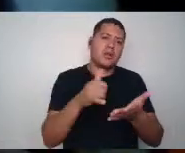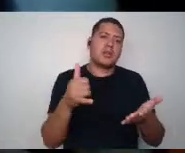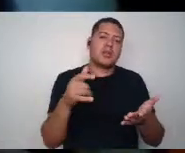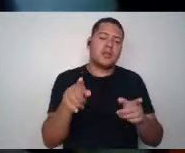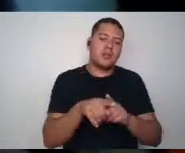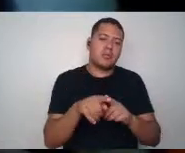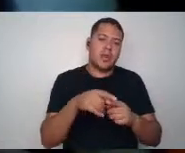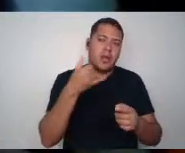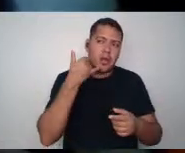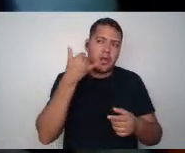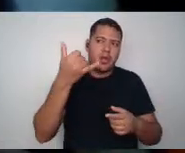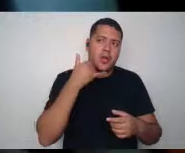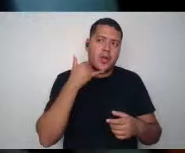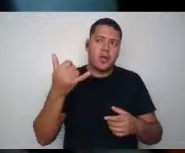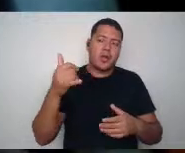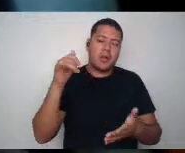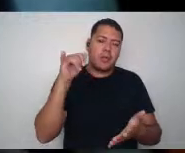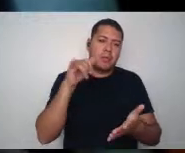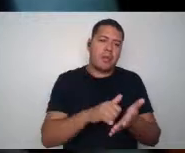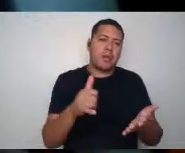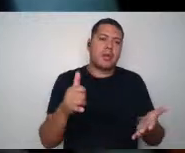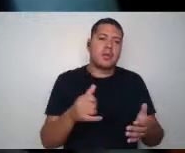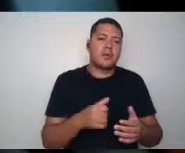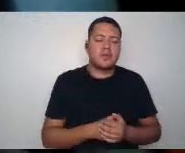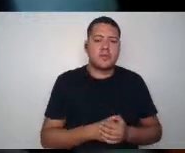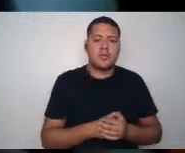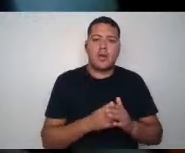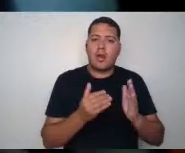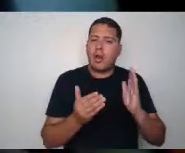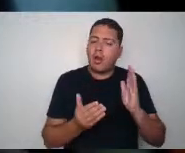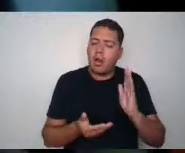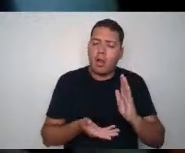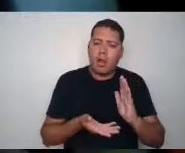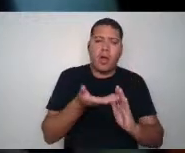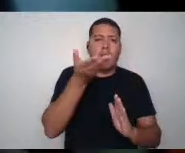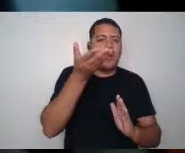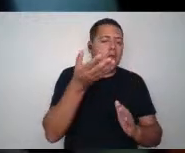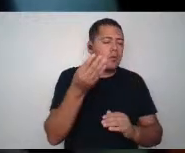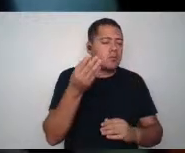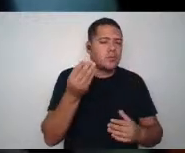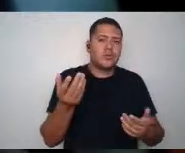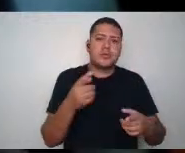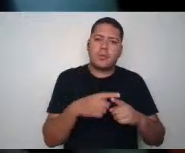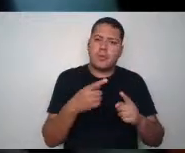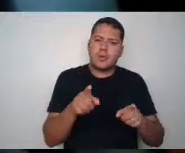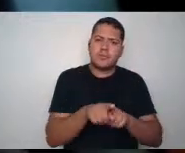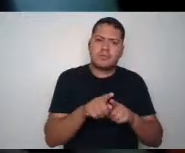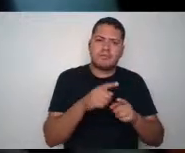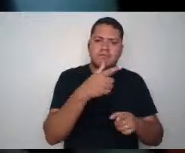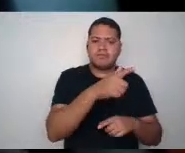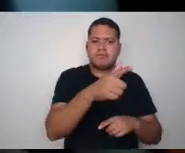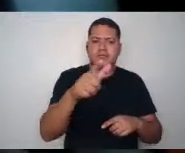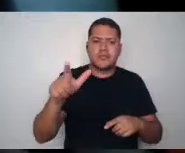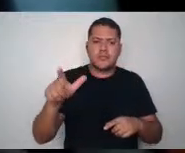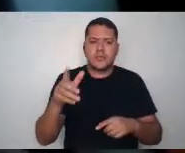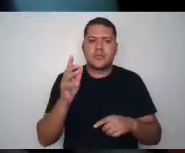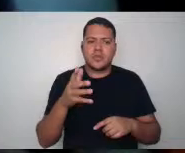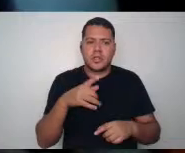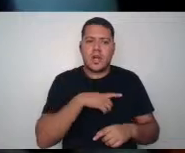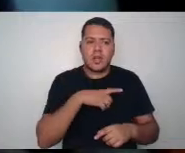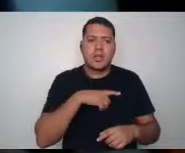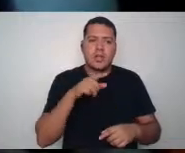people working through apps, if we want to translate to English, has increased a lot, but also in the